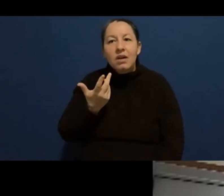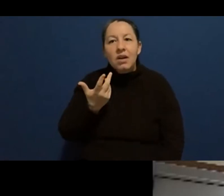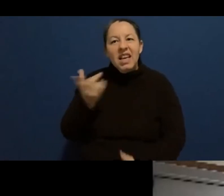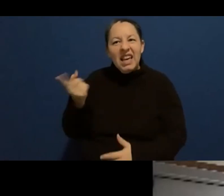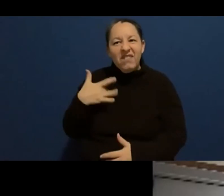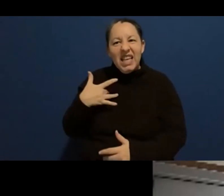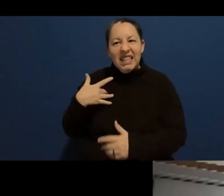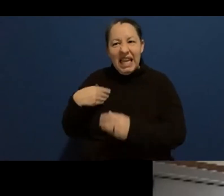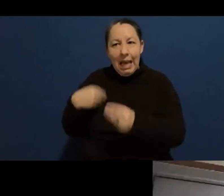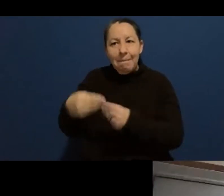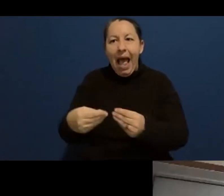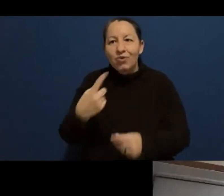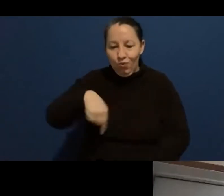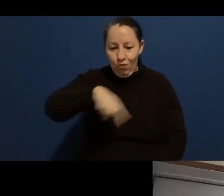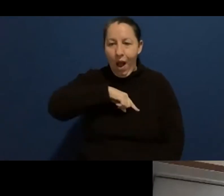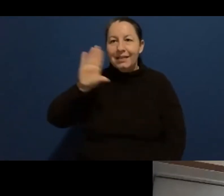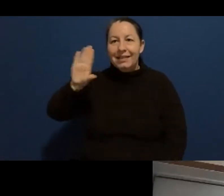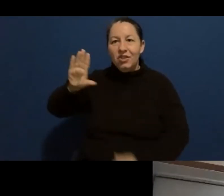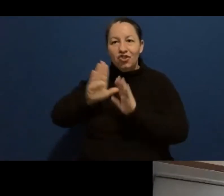down onto us, his